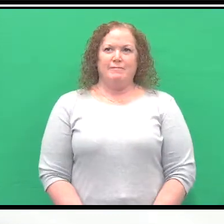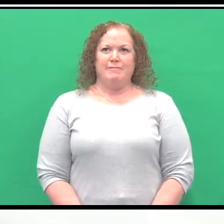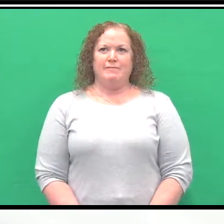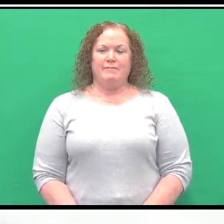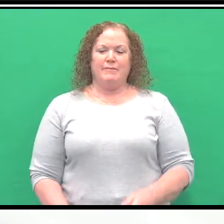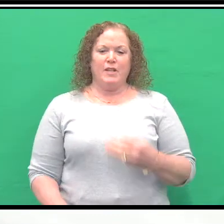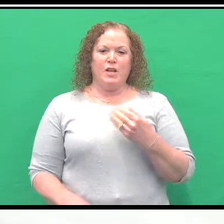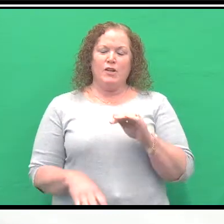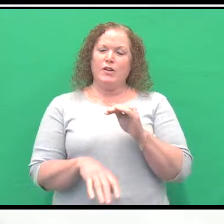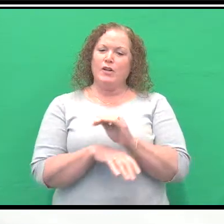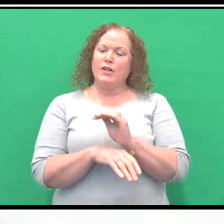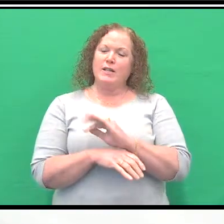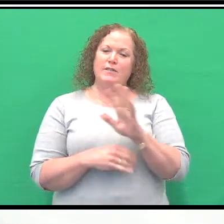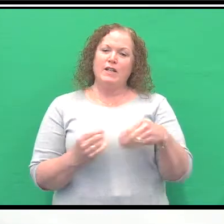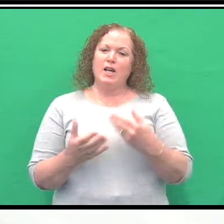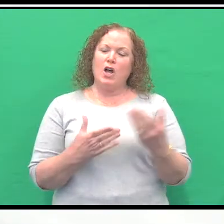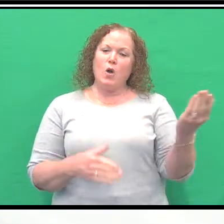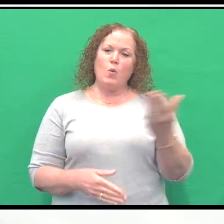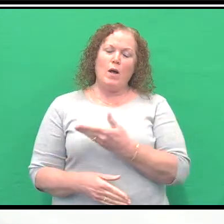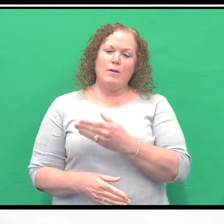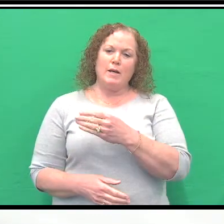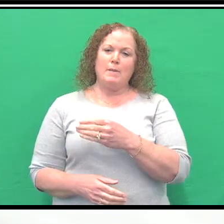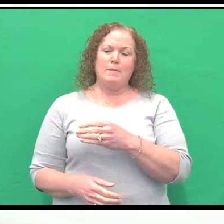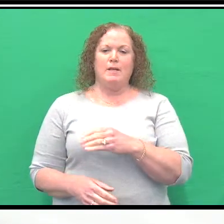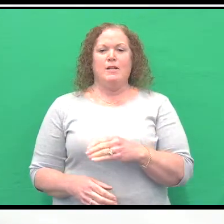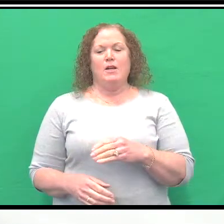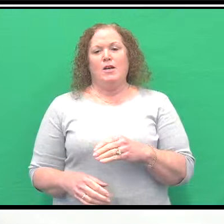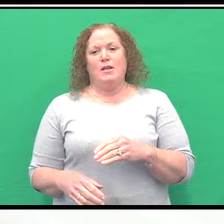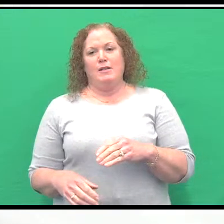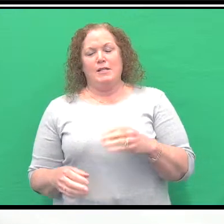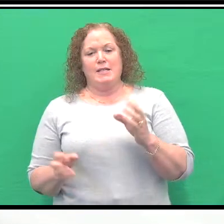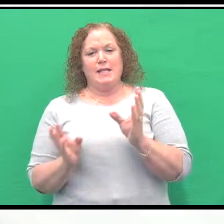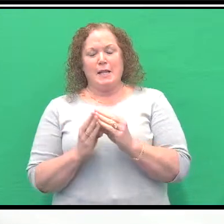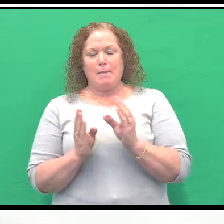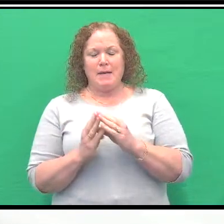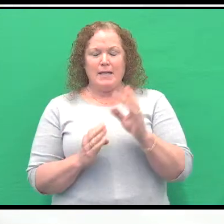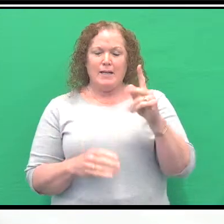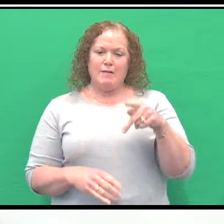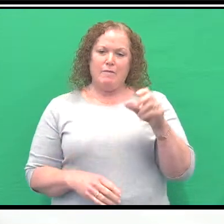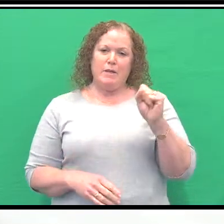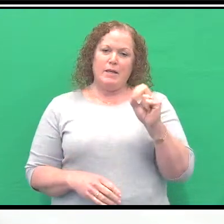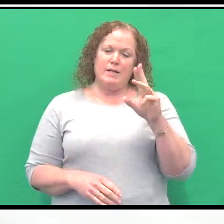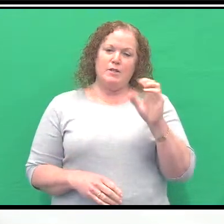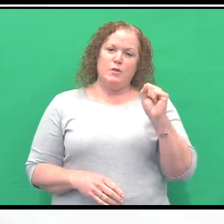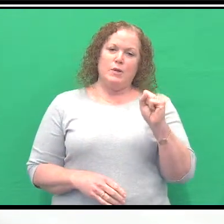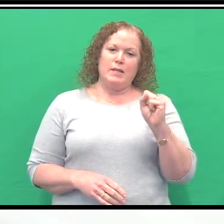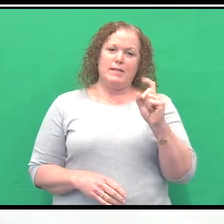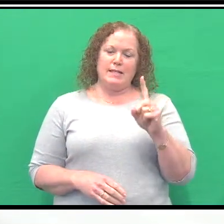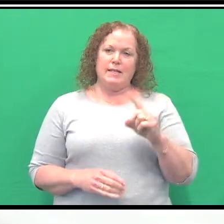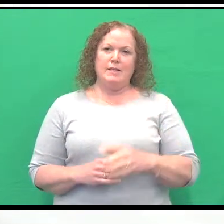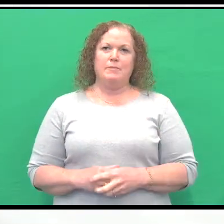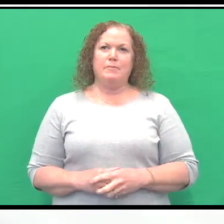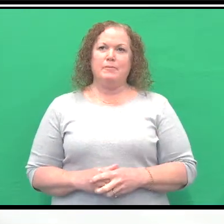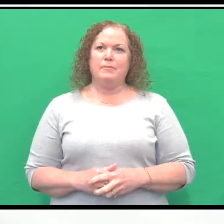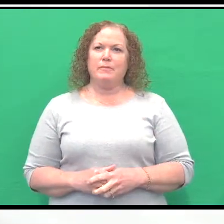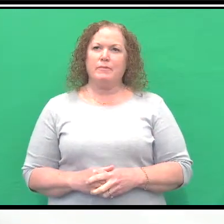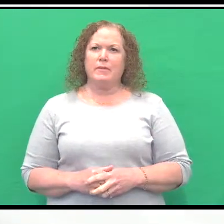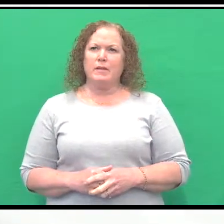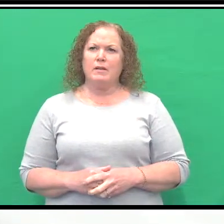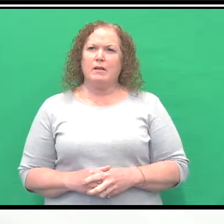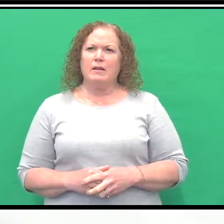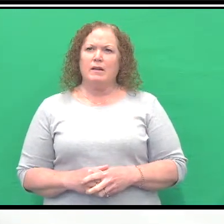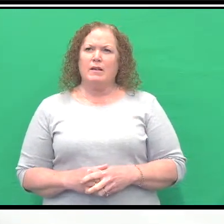Good evening, everybody. Welcome to the board meeting of Palm Springs Unified School District. May we get a roll call,